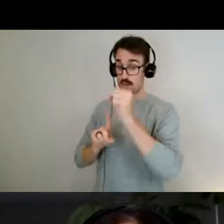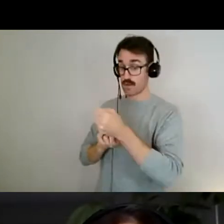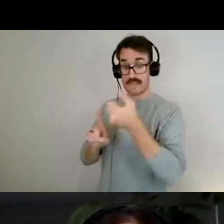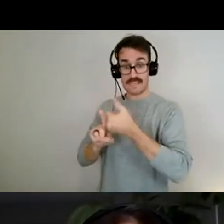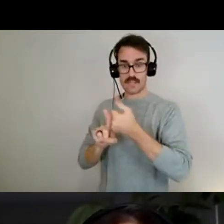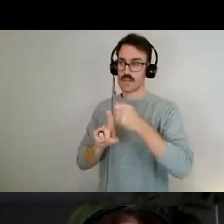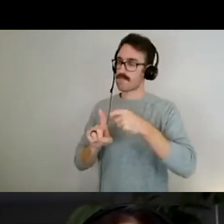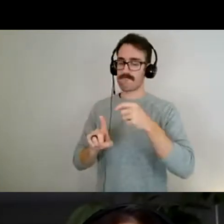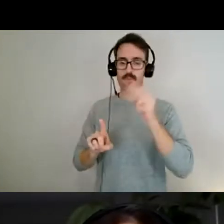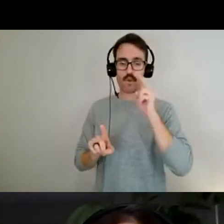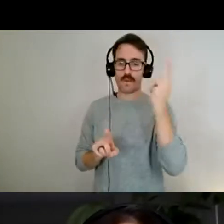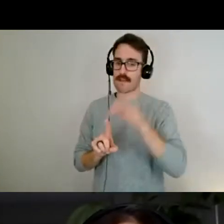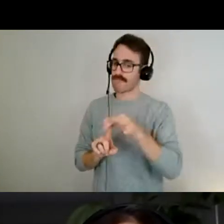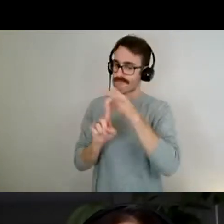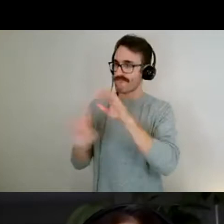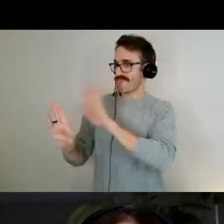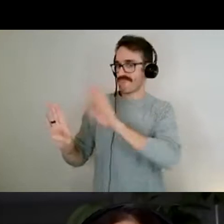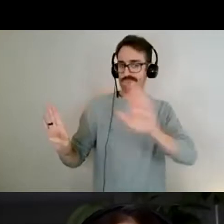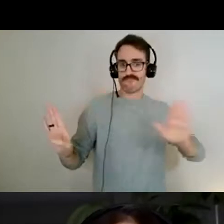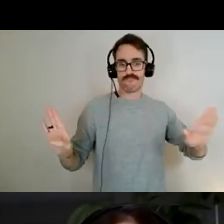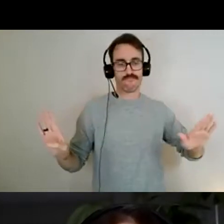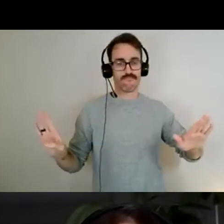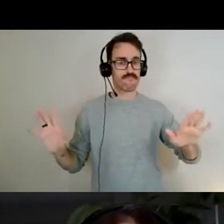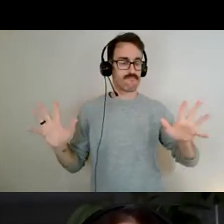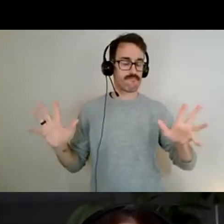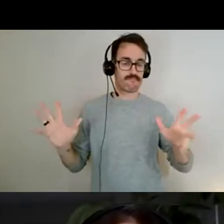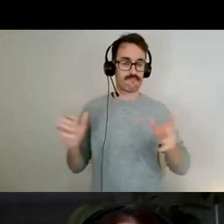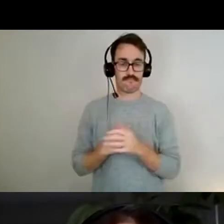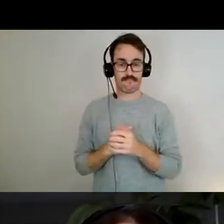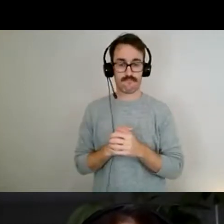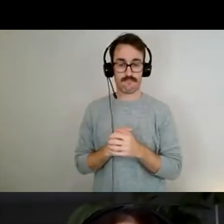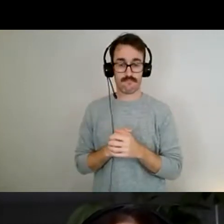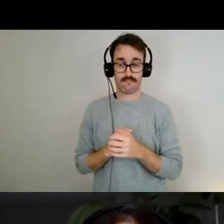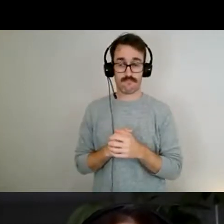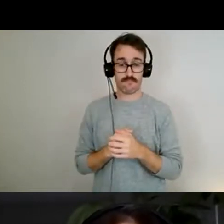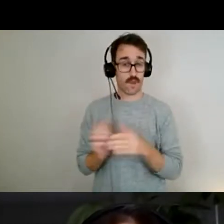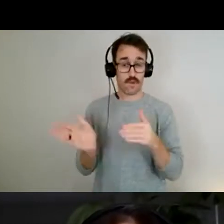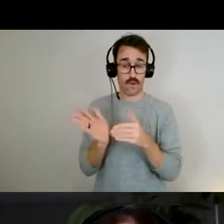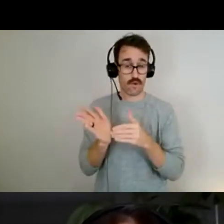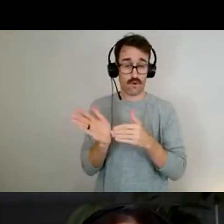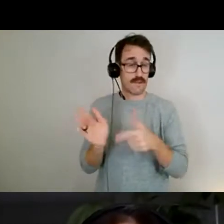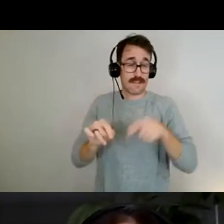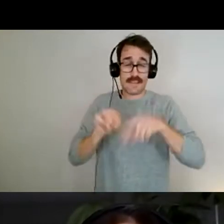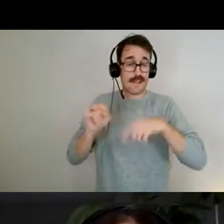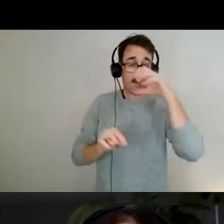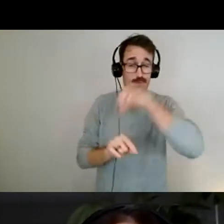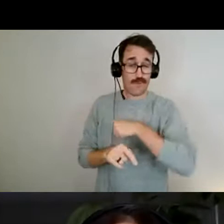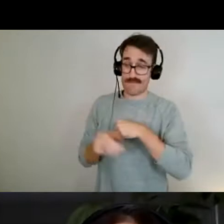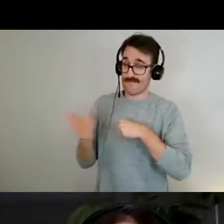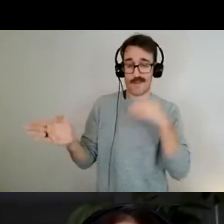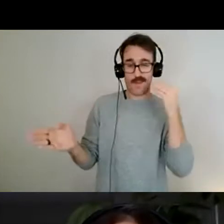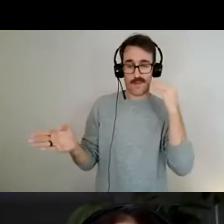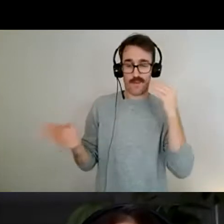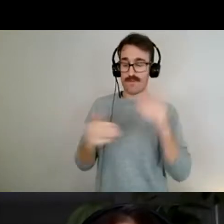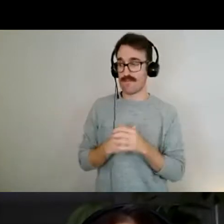as unique, and one should not make assumptions. I've been